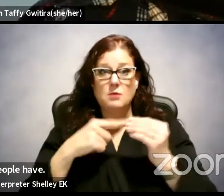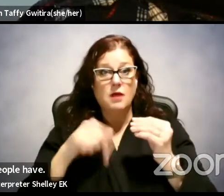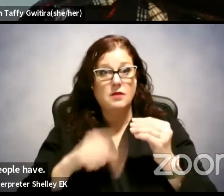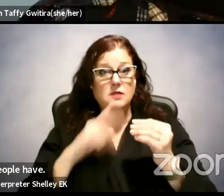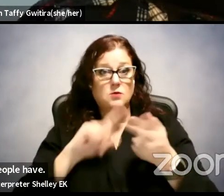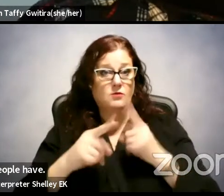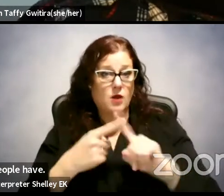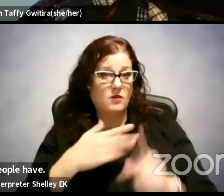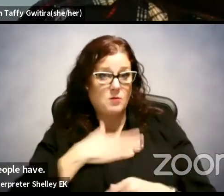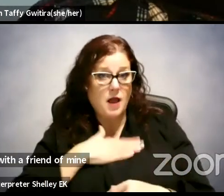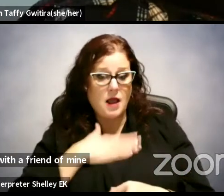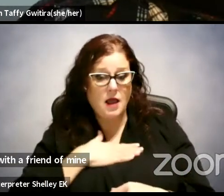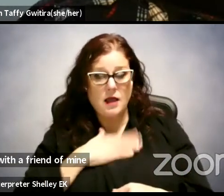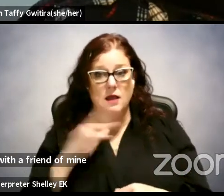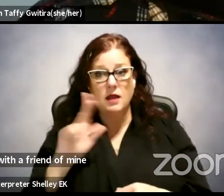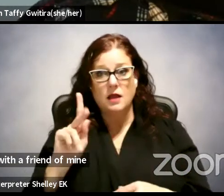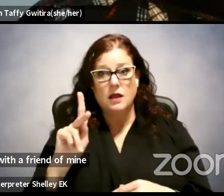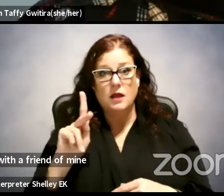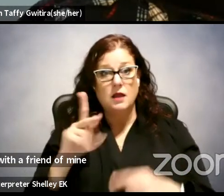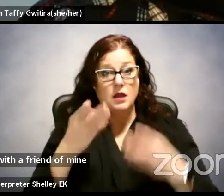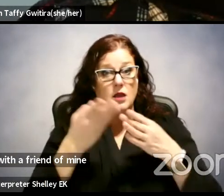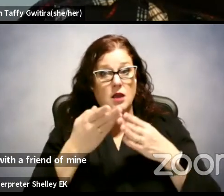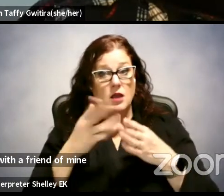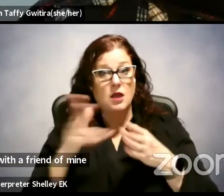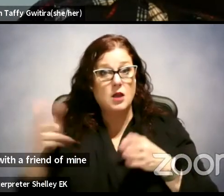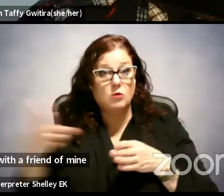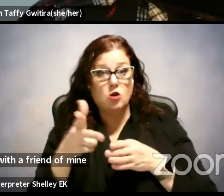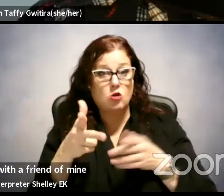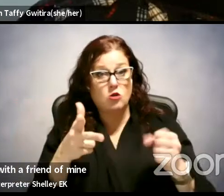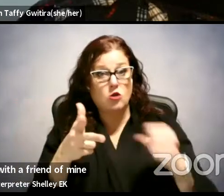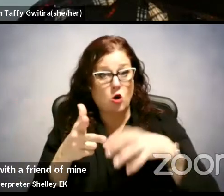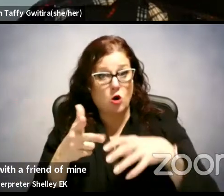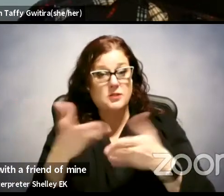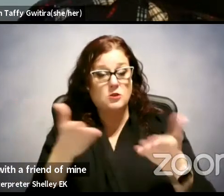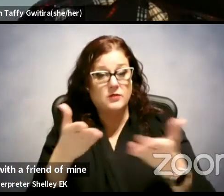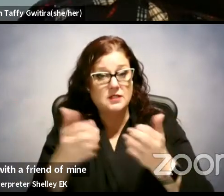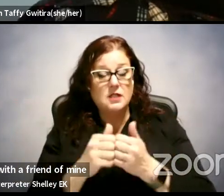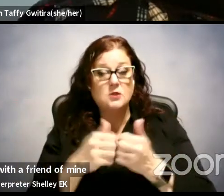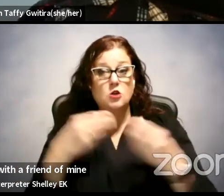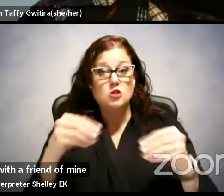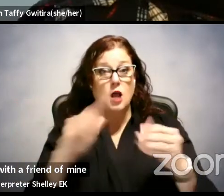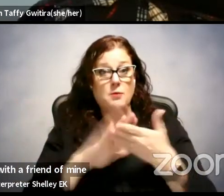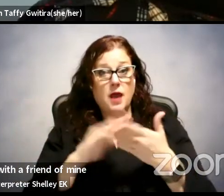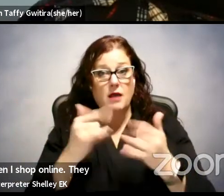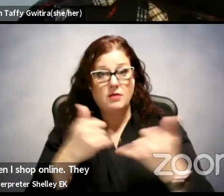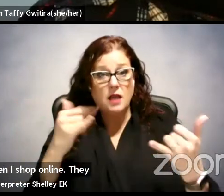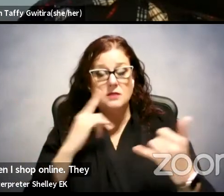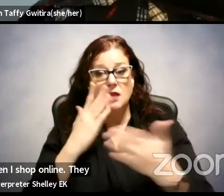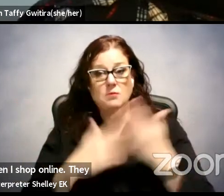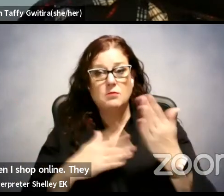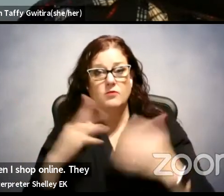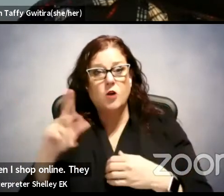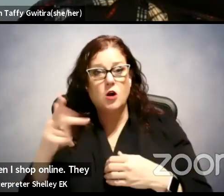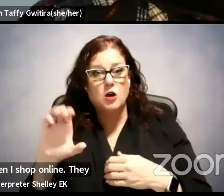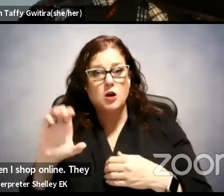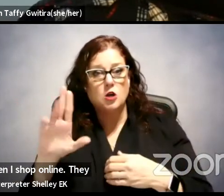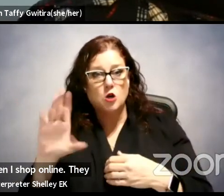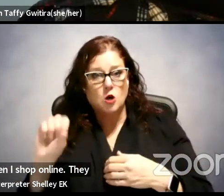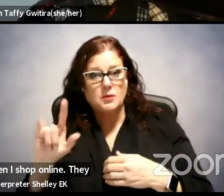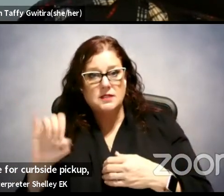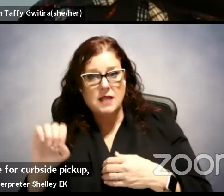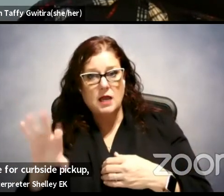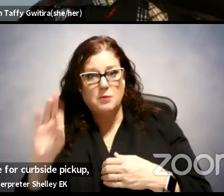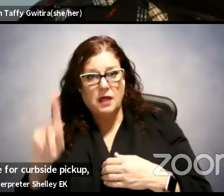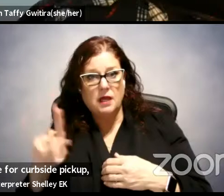mine. Curbside services, or when I shop online, they say some things are only available for curbside pickup and they're